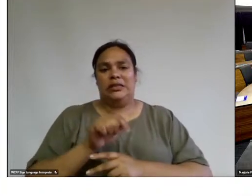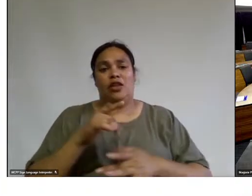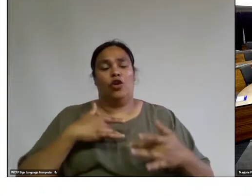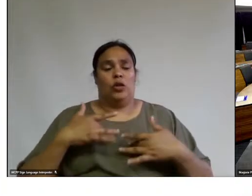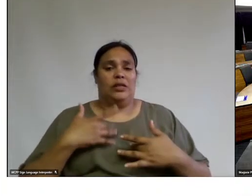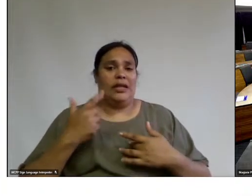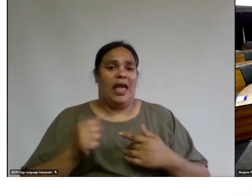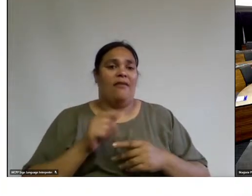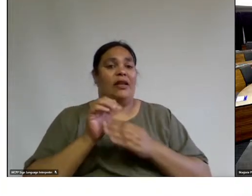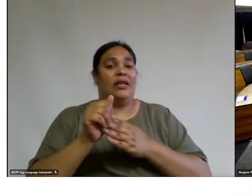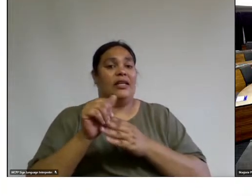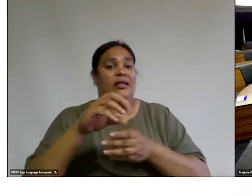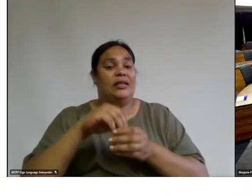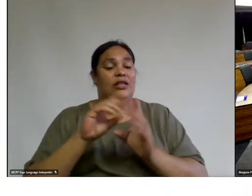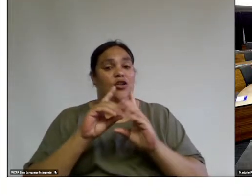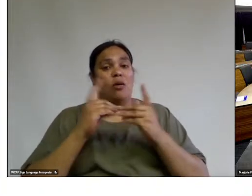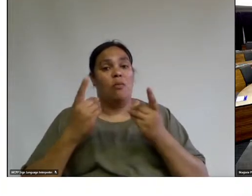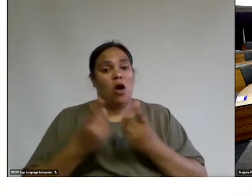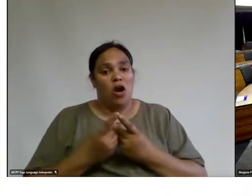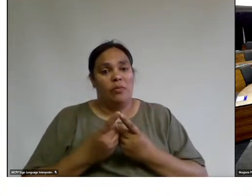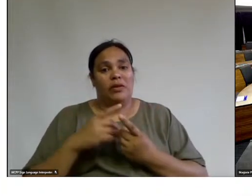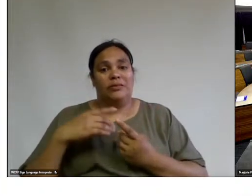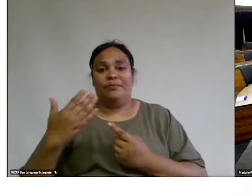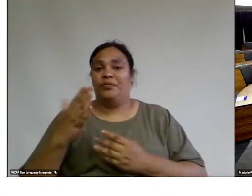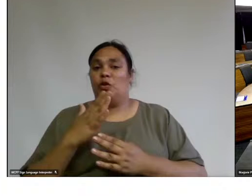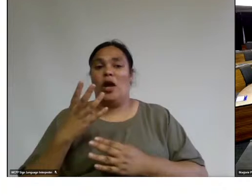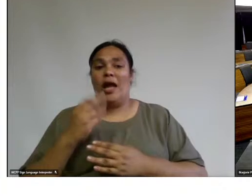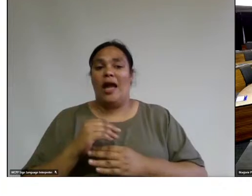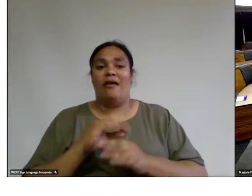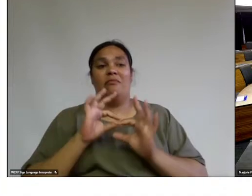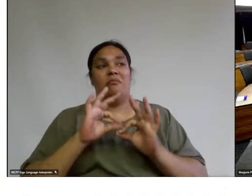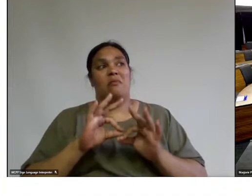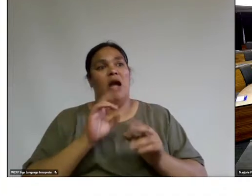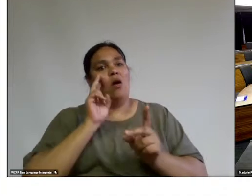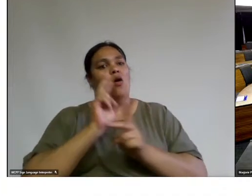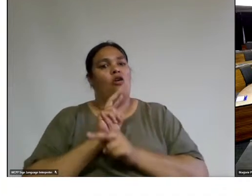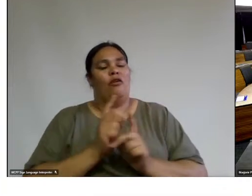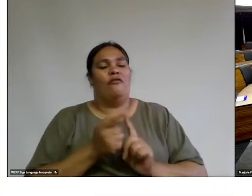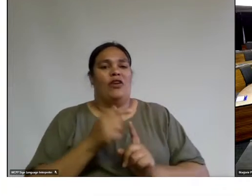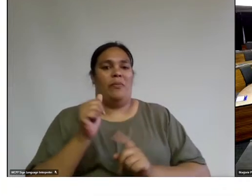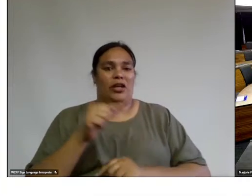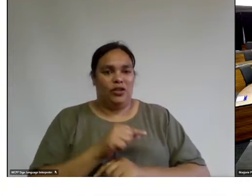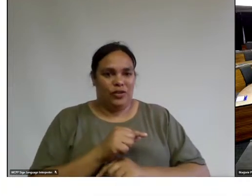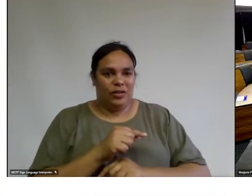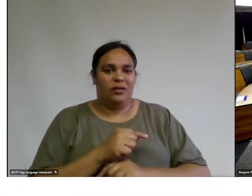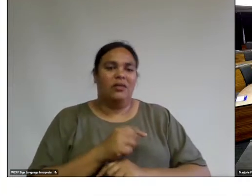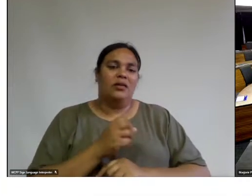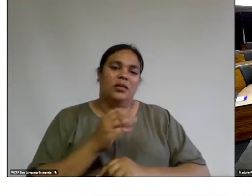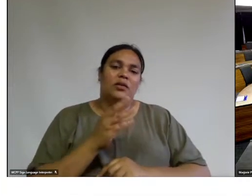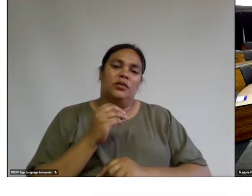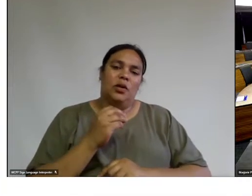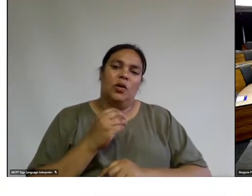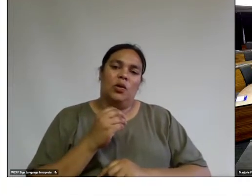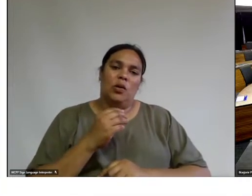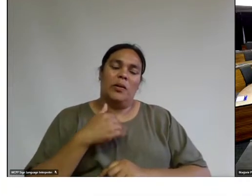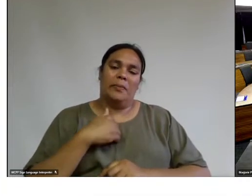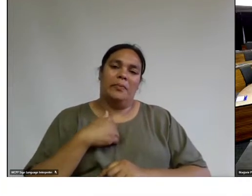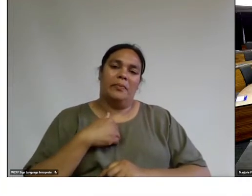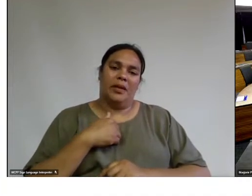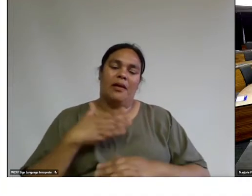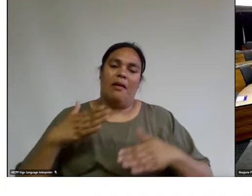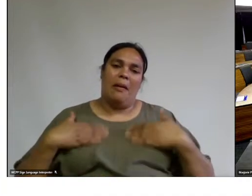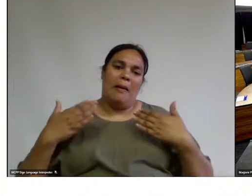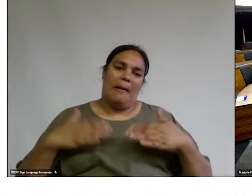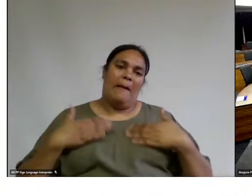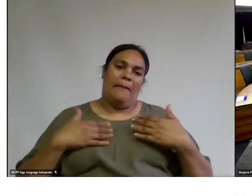me that leadership of the department was deemed not to have adequate oversight by the AG. And I certainly am happy